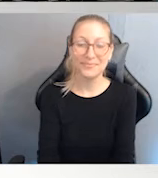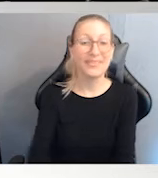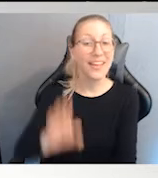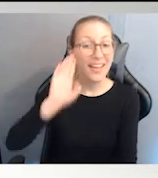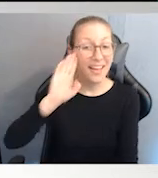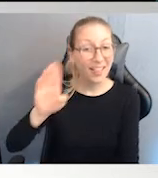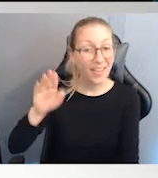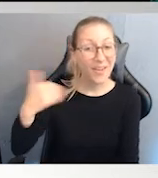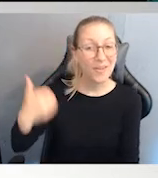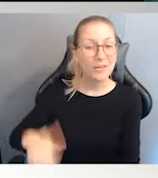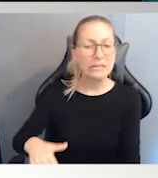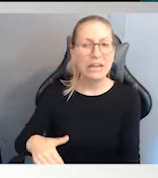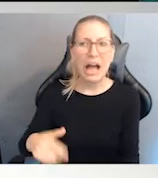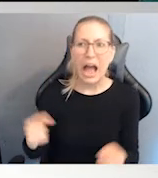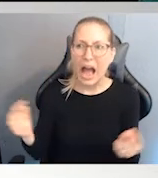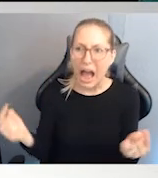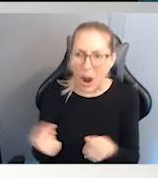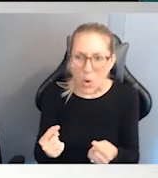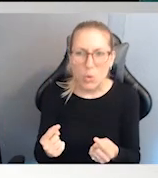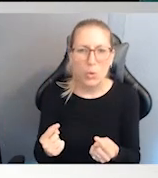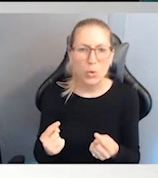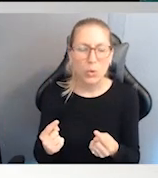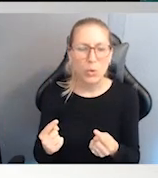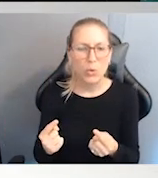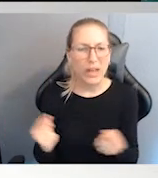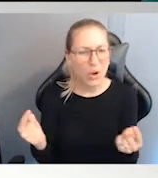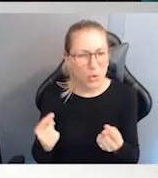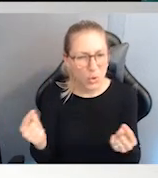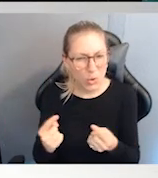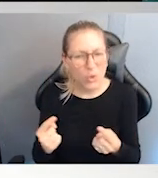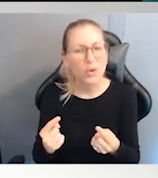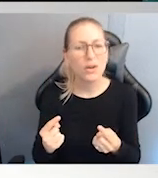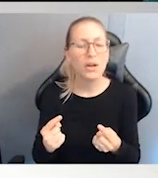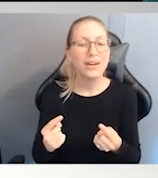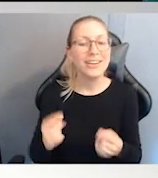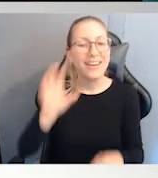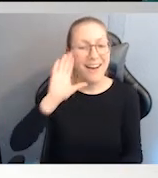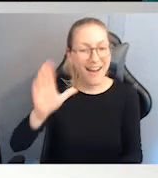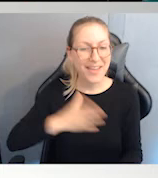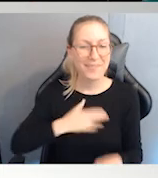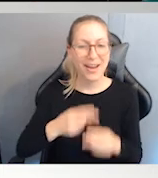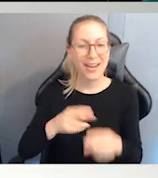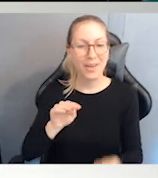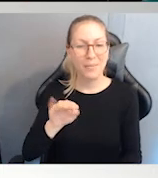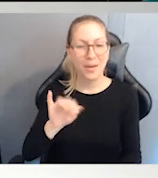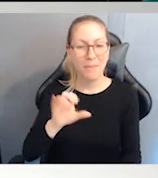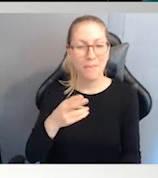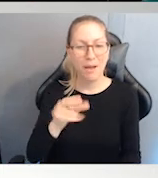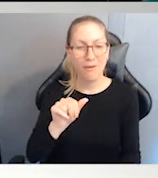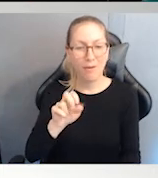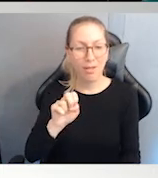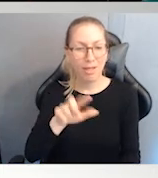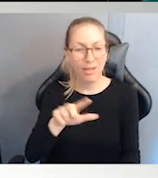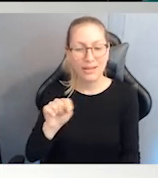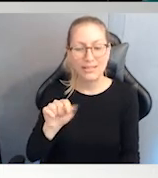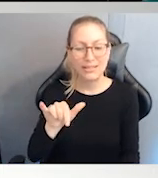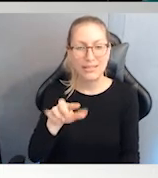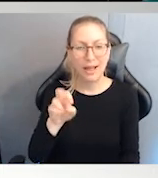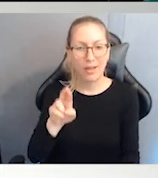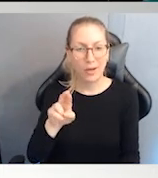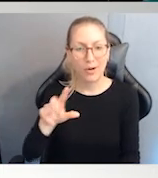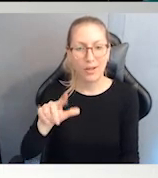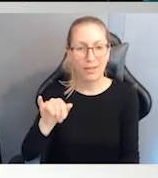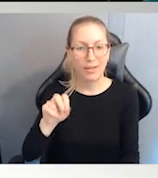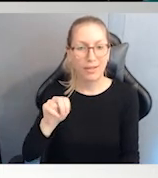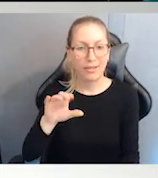Hello, my name. Ow, that hurts. Hello, my name is Michael Tyler Lincoln McCrate. I know that's a long name, and I